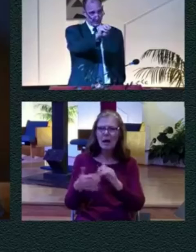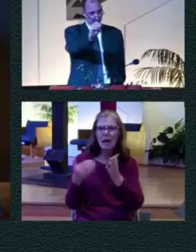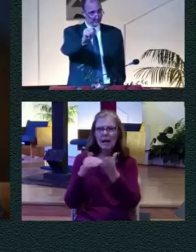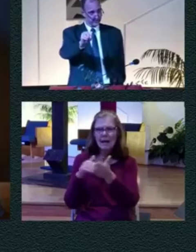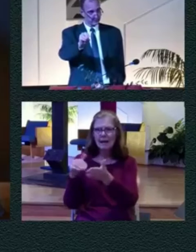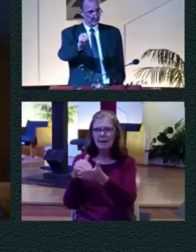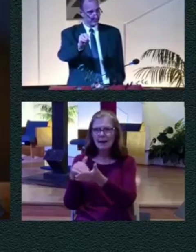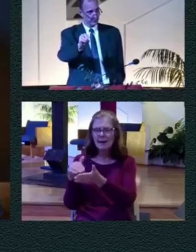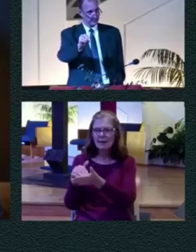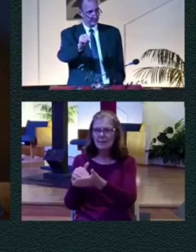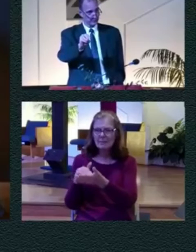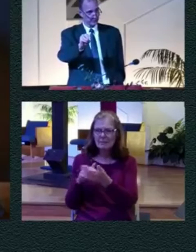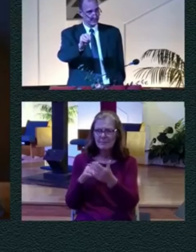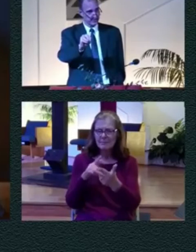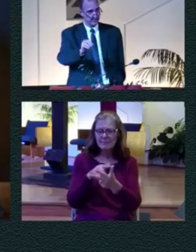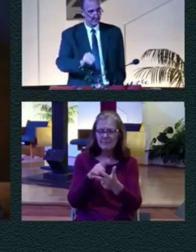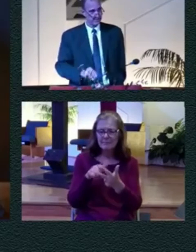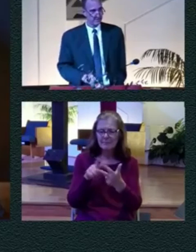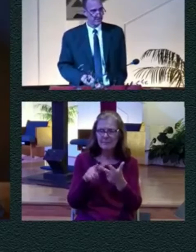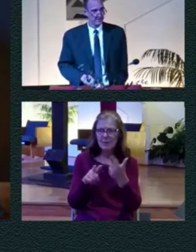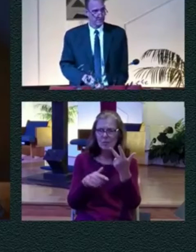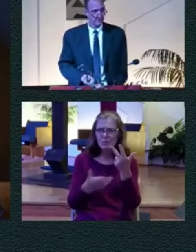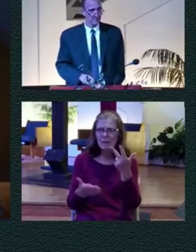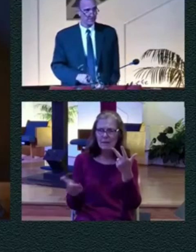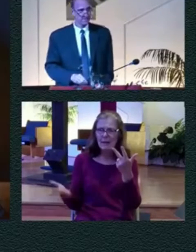various contexts in the Old Testament?